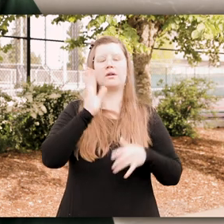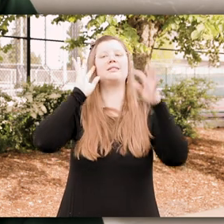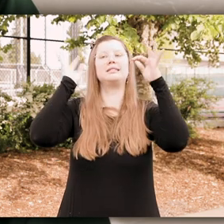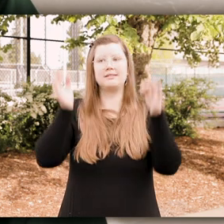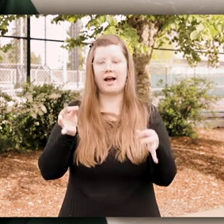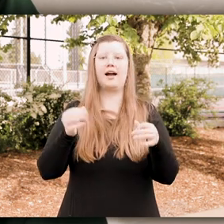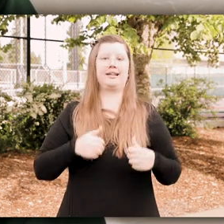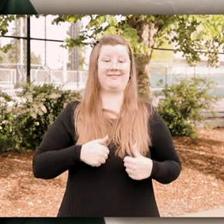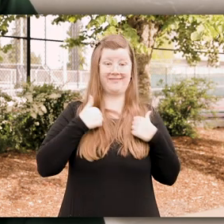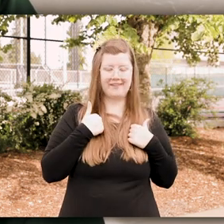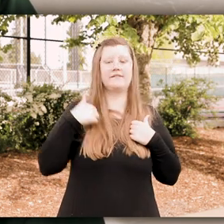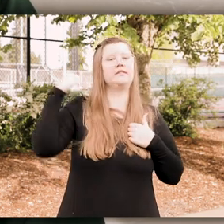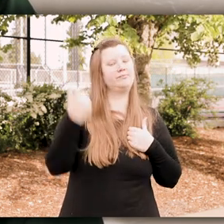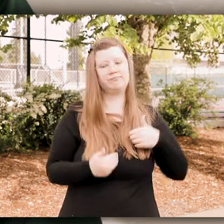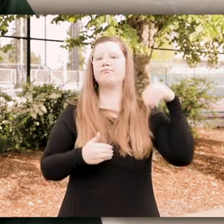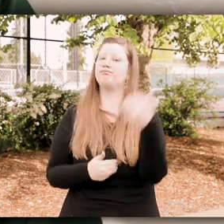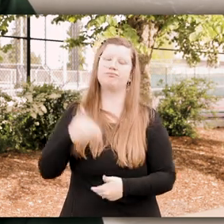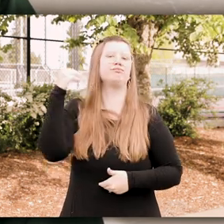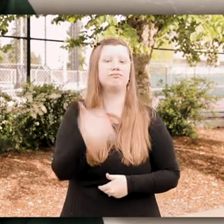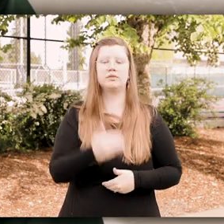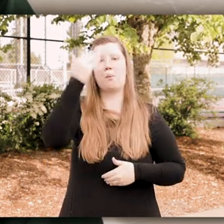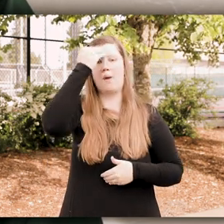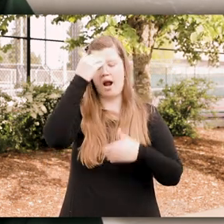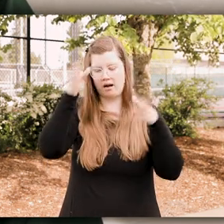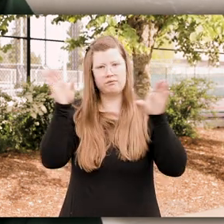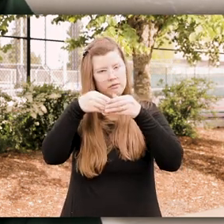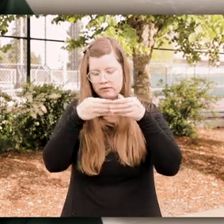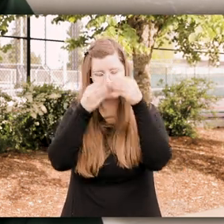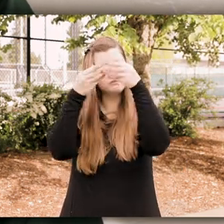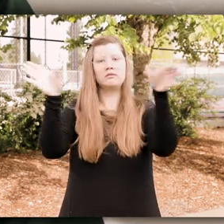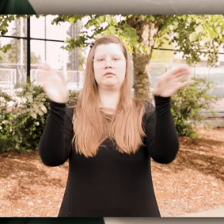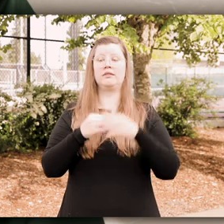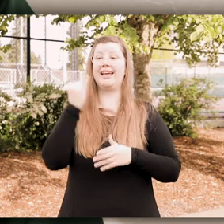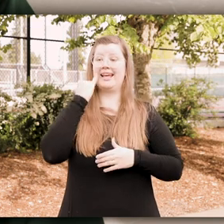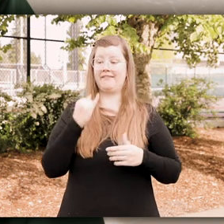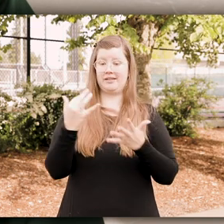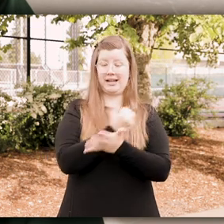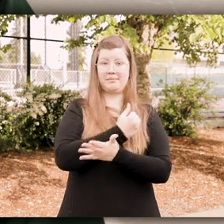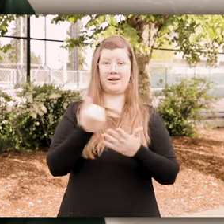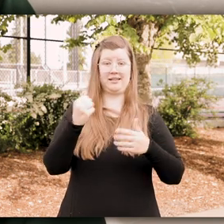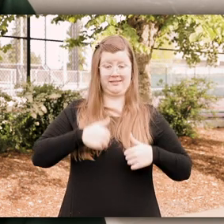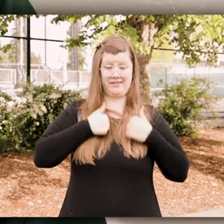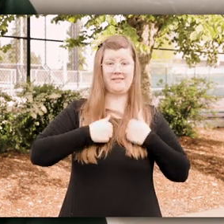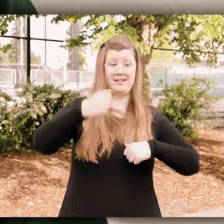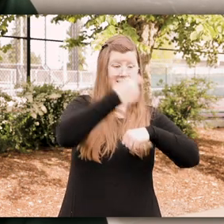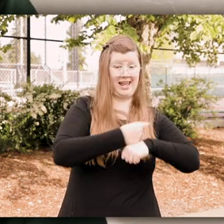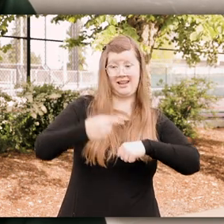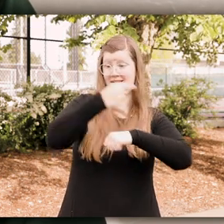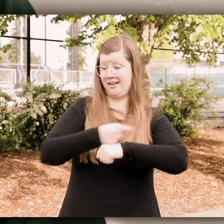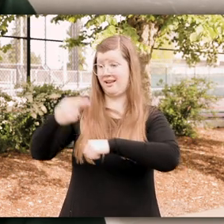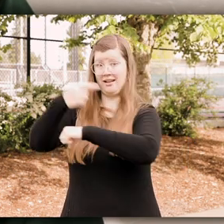day. When we live in the moment, we think less about what's on the horizon, and we focus more on who we are as people and how we treat